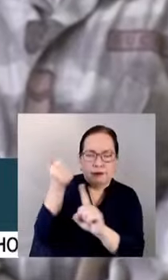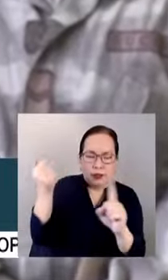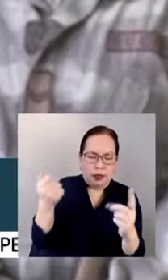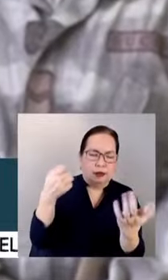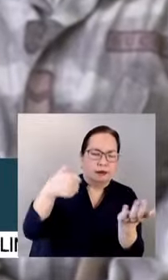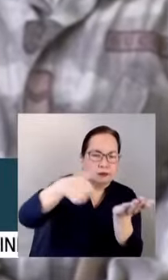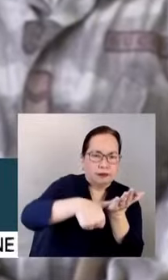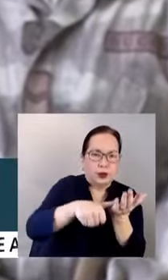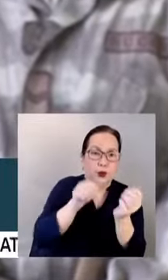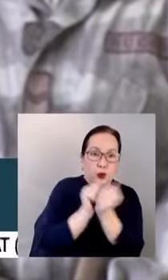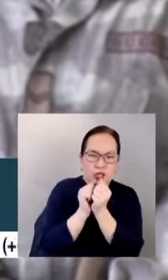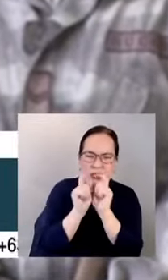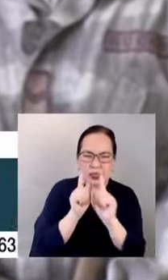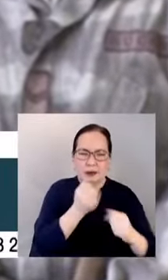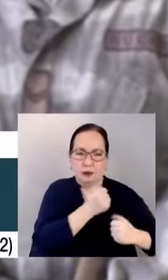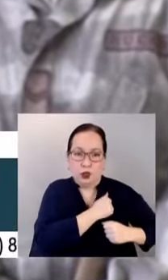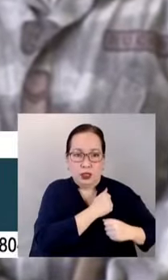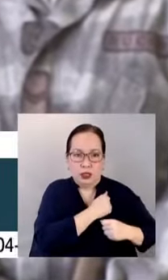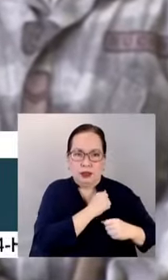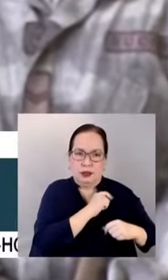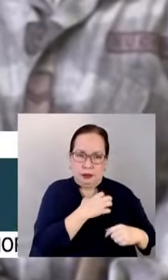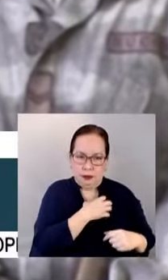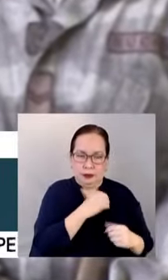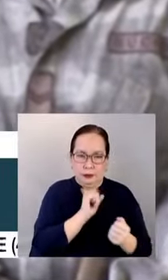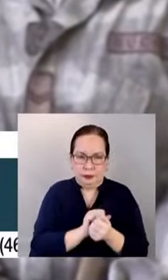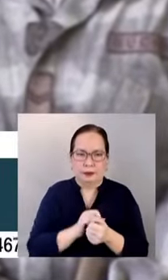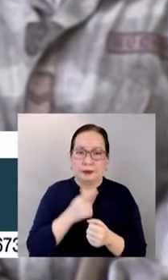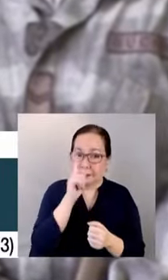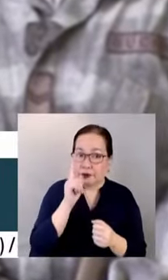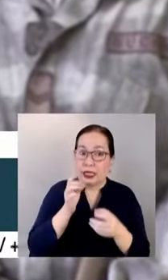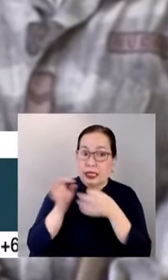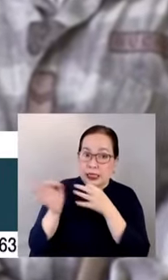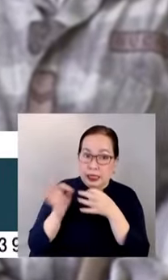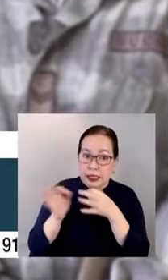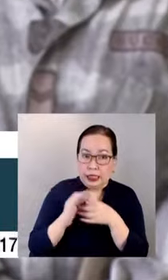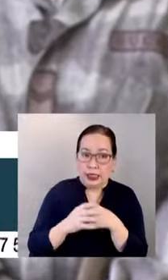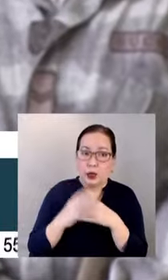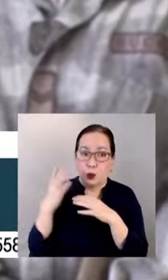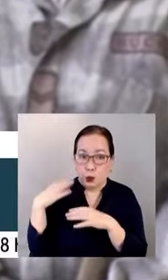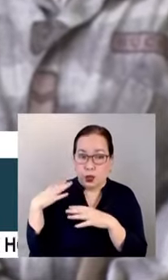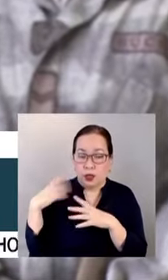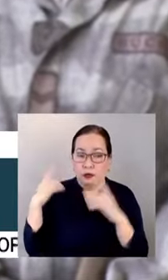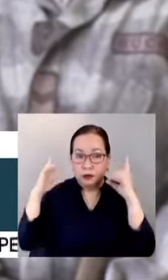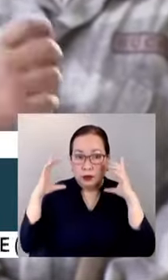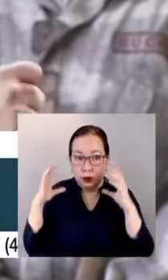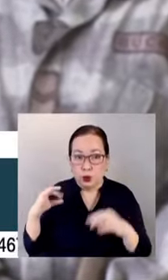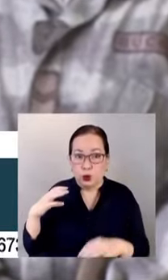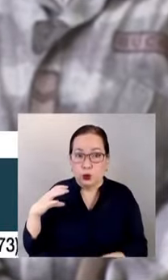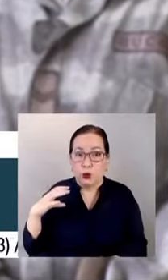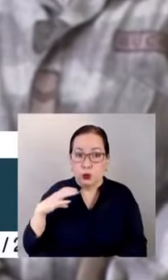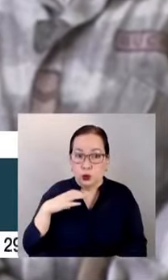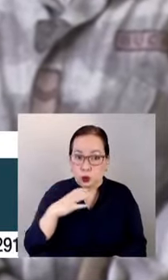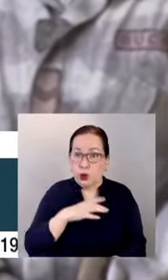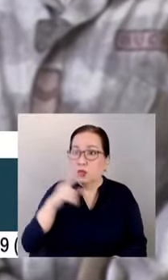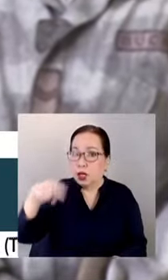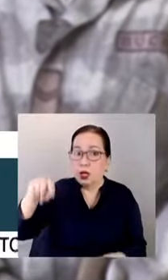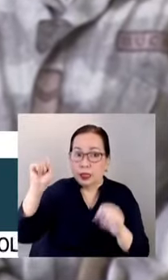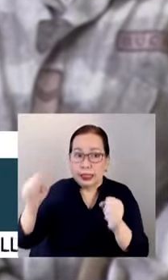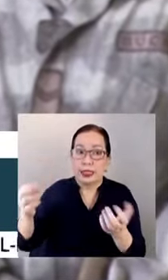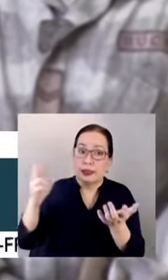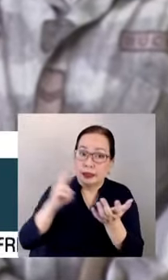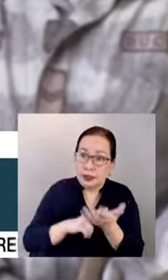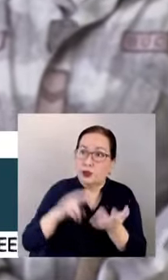Kung darating na halala, ito yung unang pagkakataon matapos ang desisyon ng Korte Suprema na makakapagparehistro tayo at makakapagpaboto